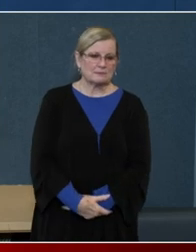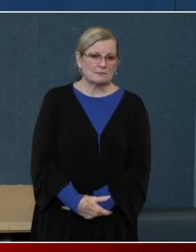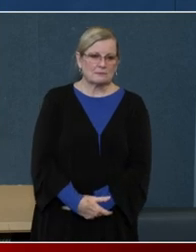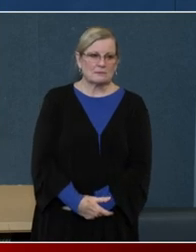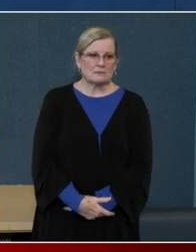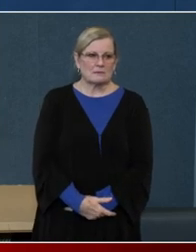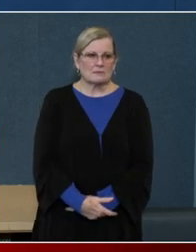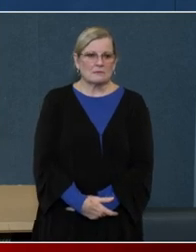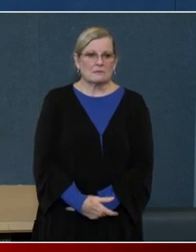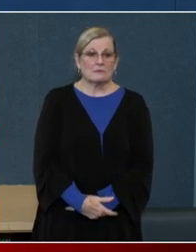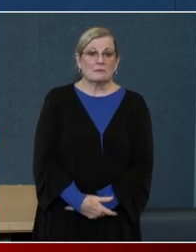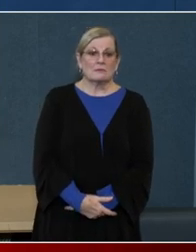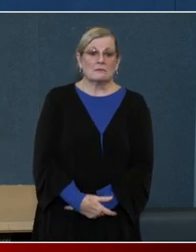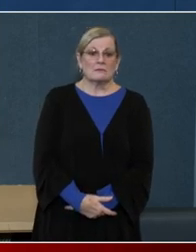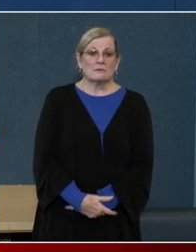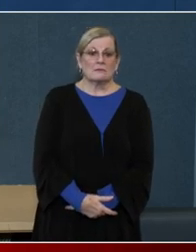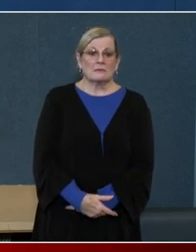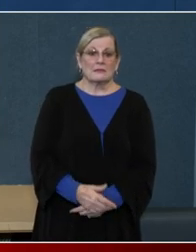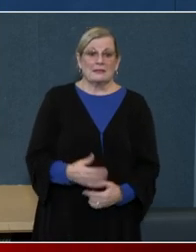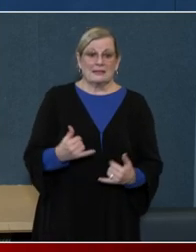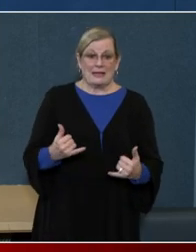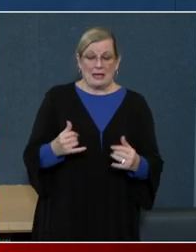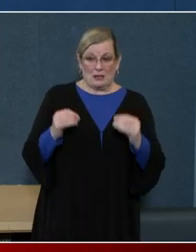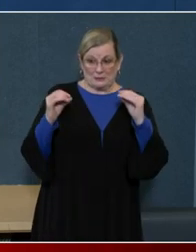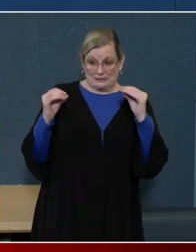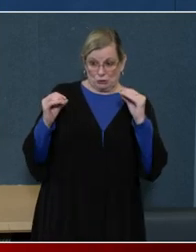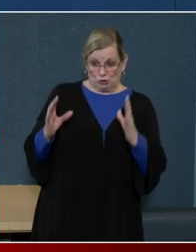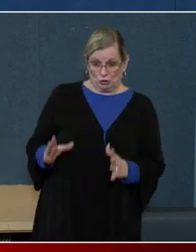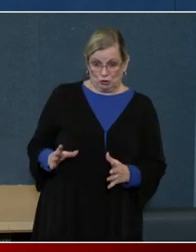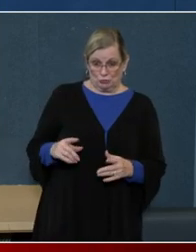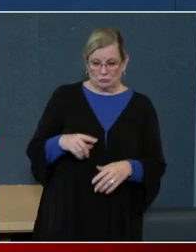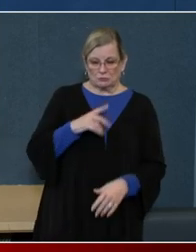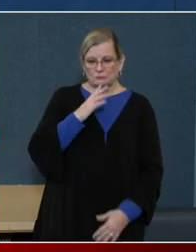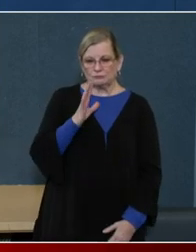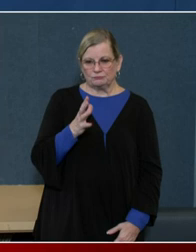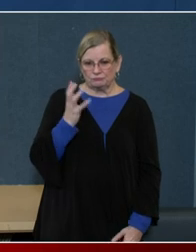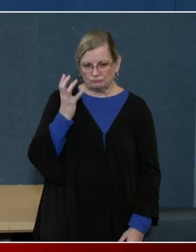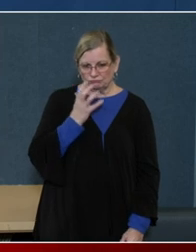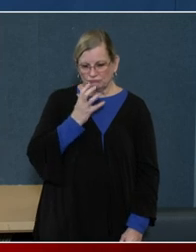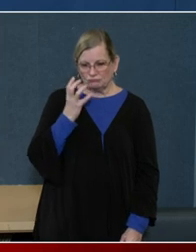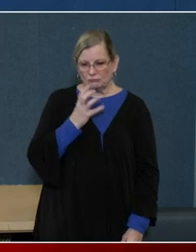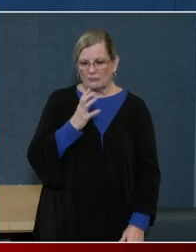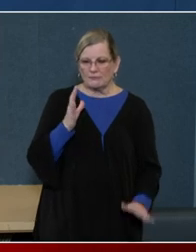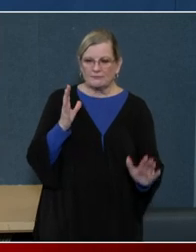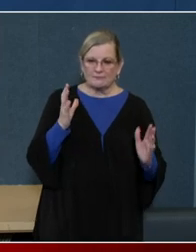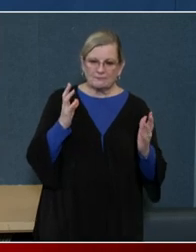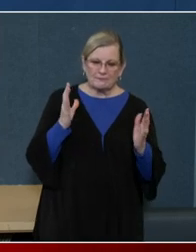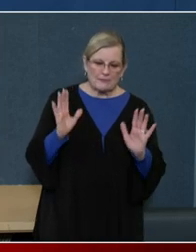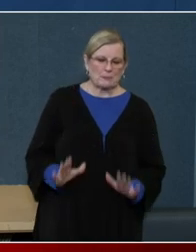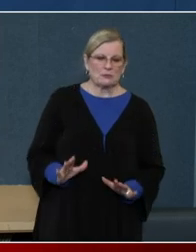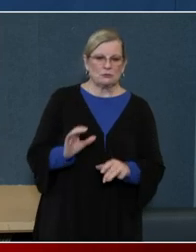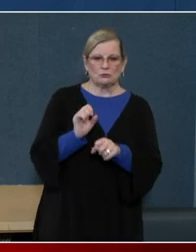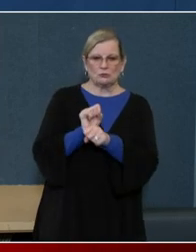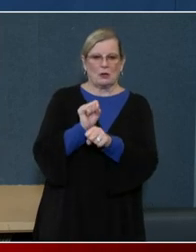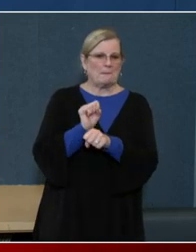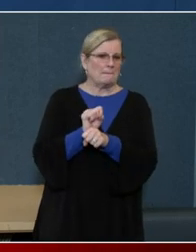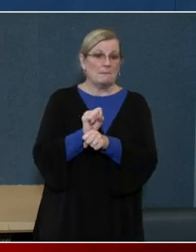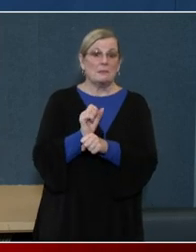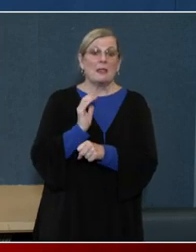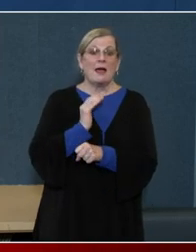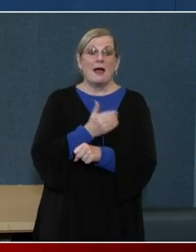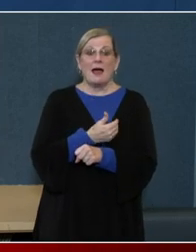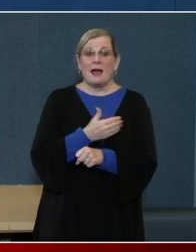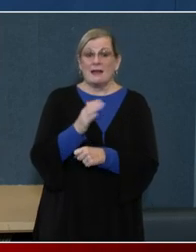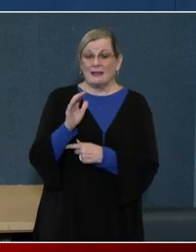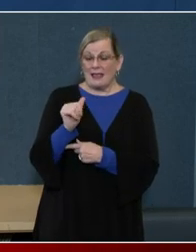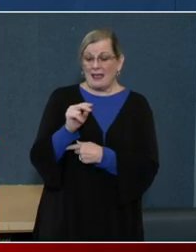challenges. And then our teachers, again, they've done an extraordinary job, and they launched our Canvas classrooms. We're going to talk a little